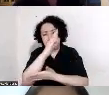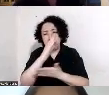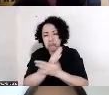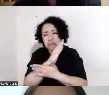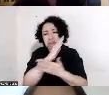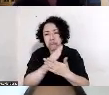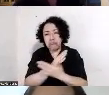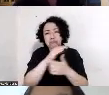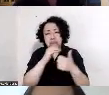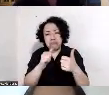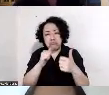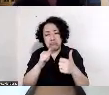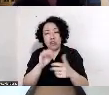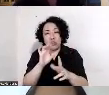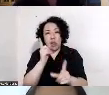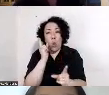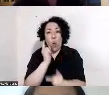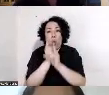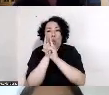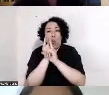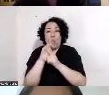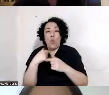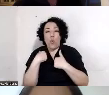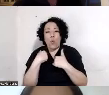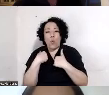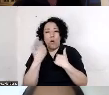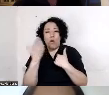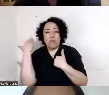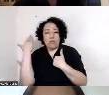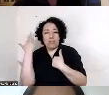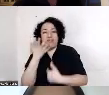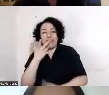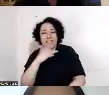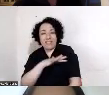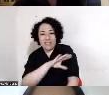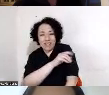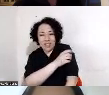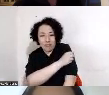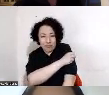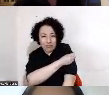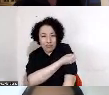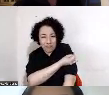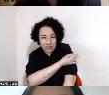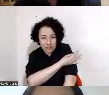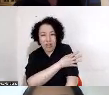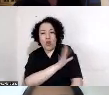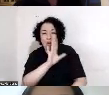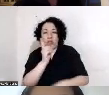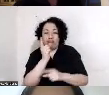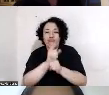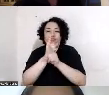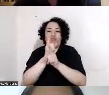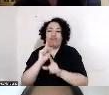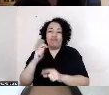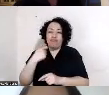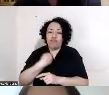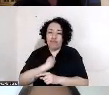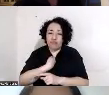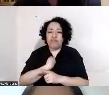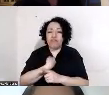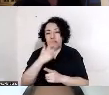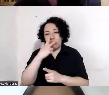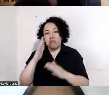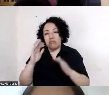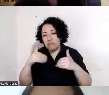eu fui identificado ainda no ensino fundamental equivalente aqui no Brasil. Então, nós podemos ver como essa identificação foi muito